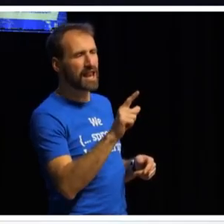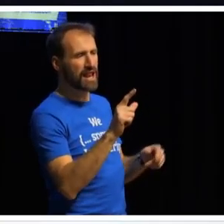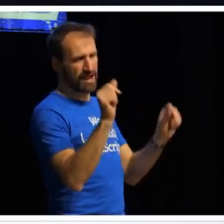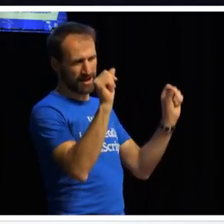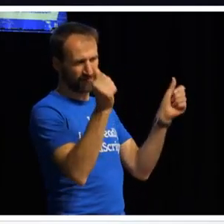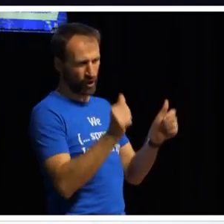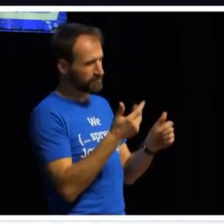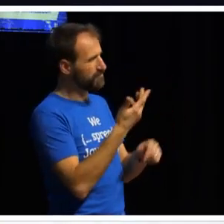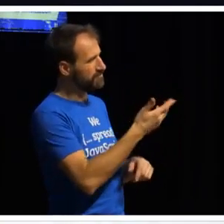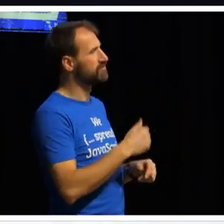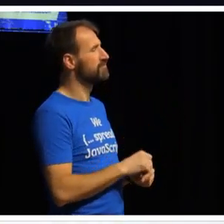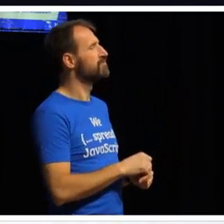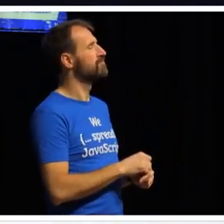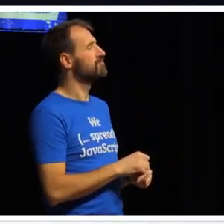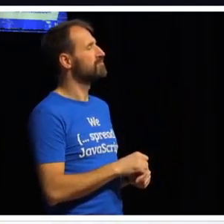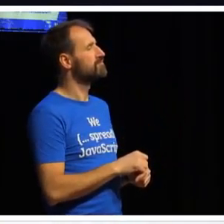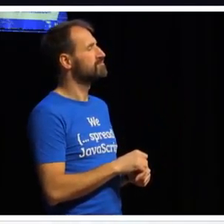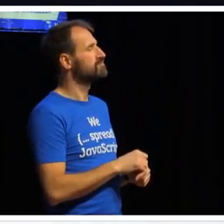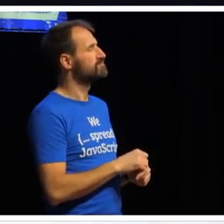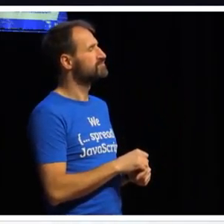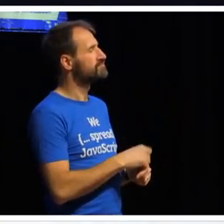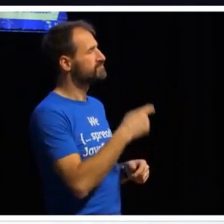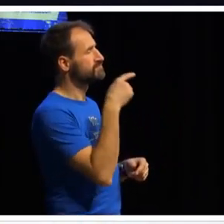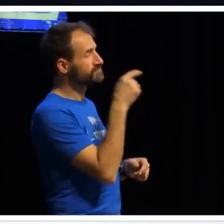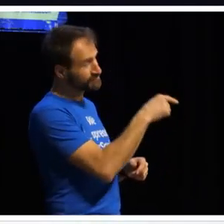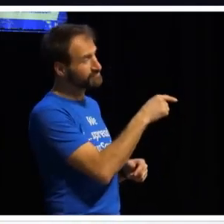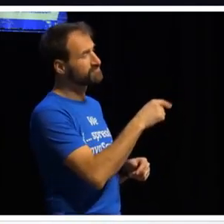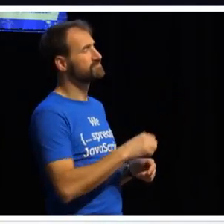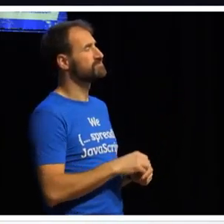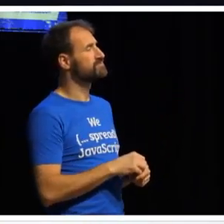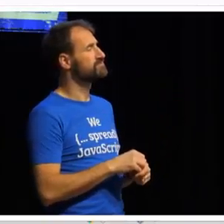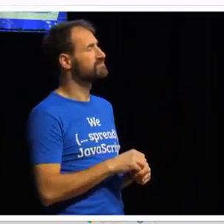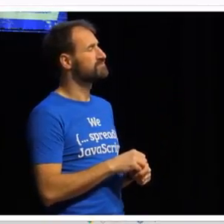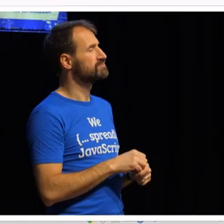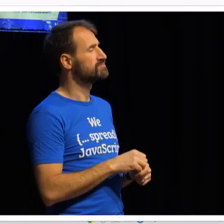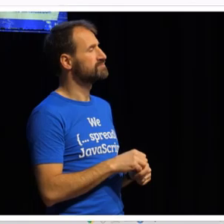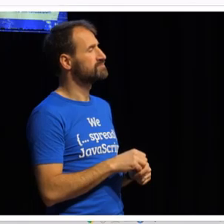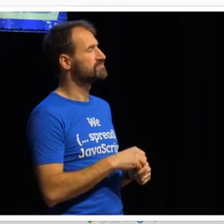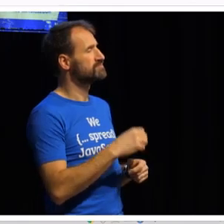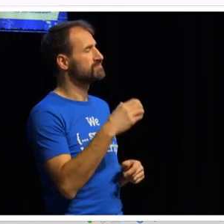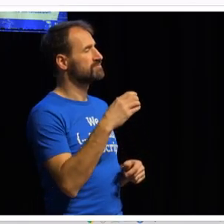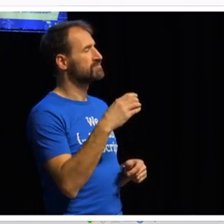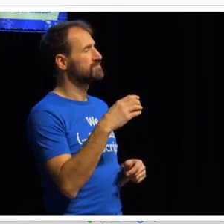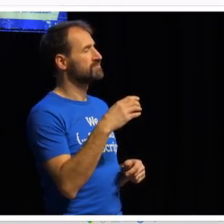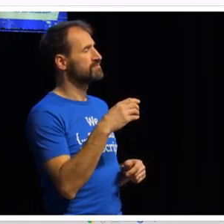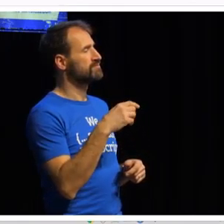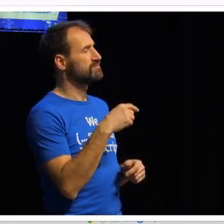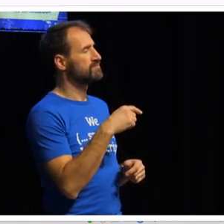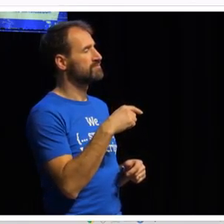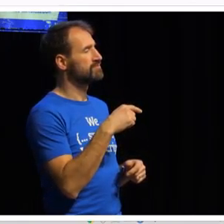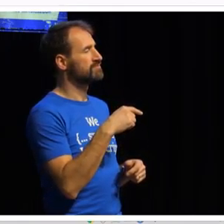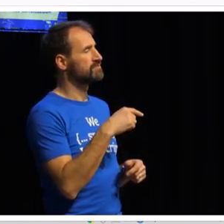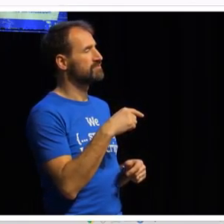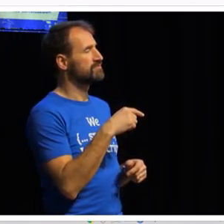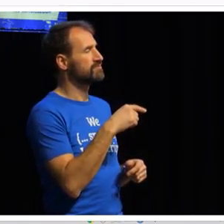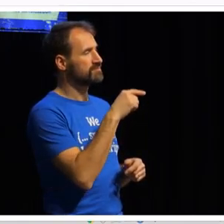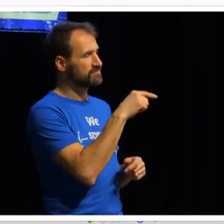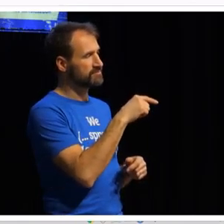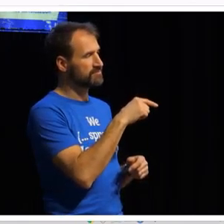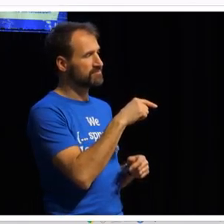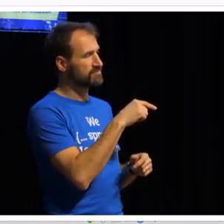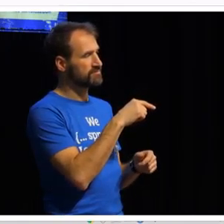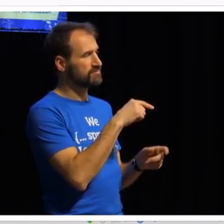if I try and connect with, this is the, we call it the Web IDE. It runs in Chrome, and